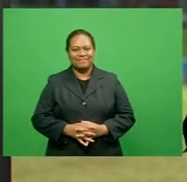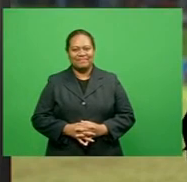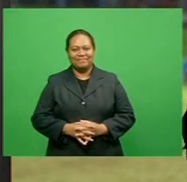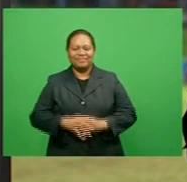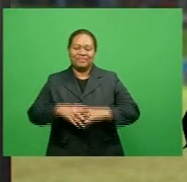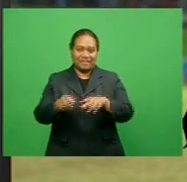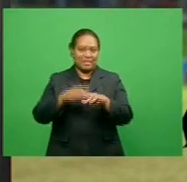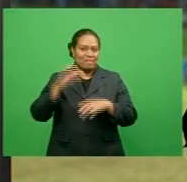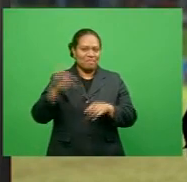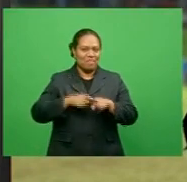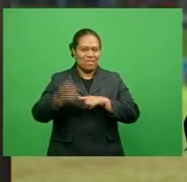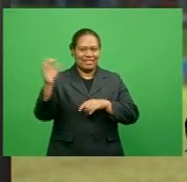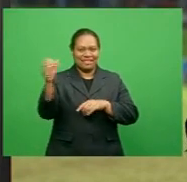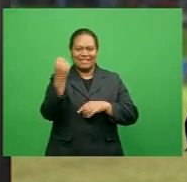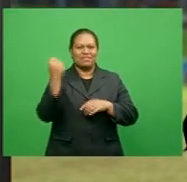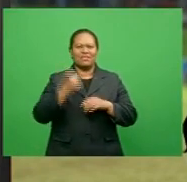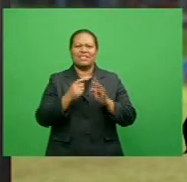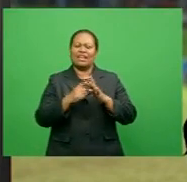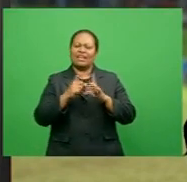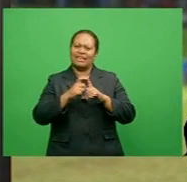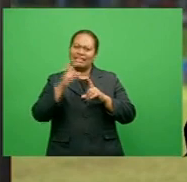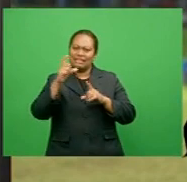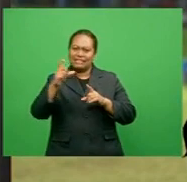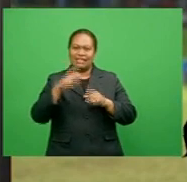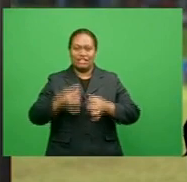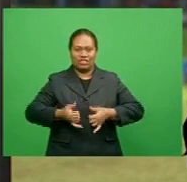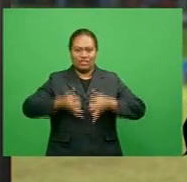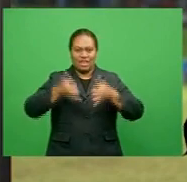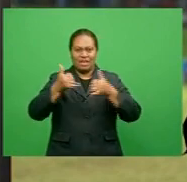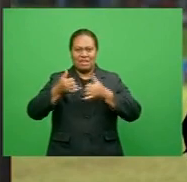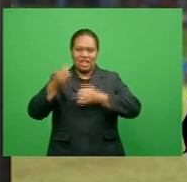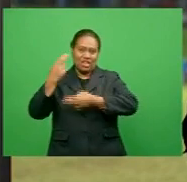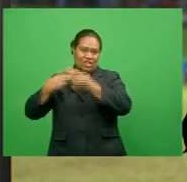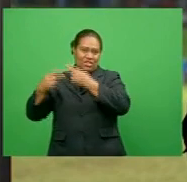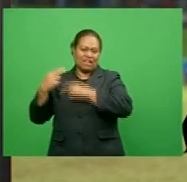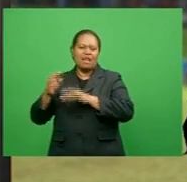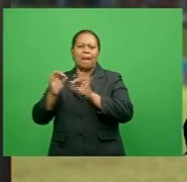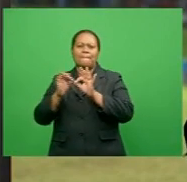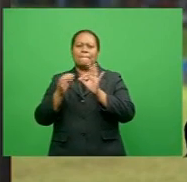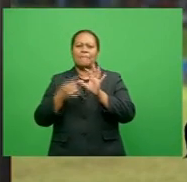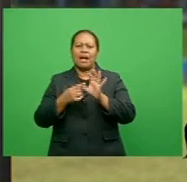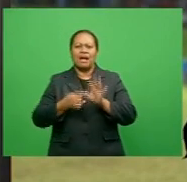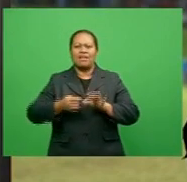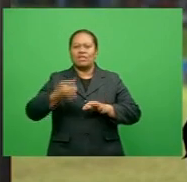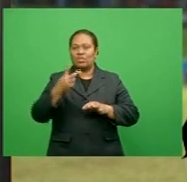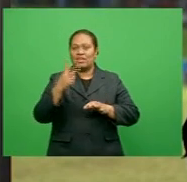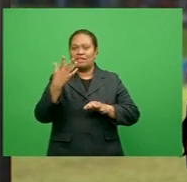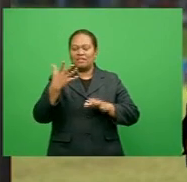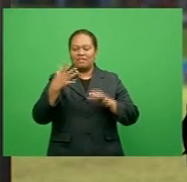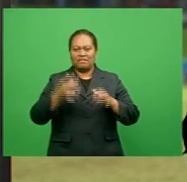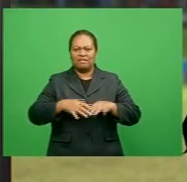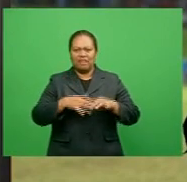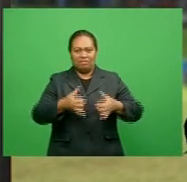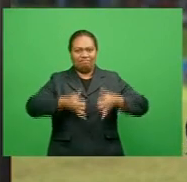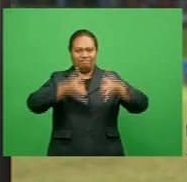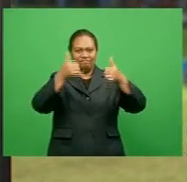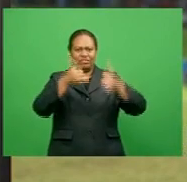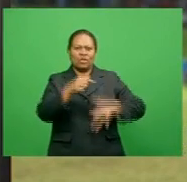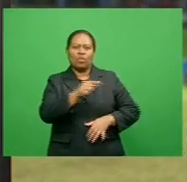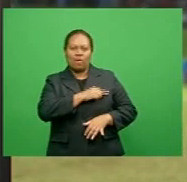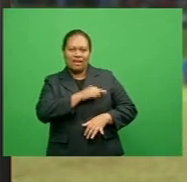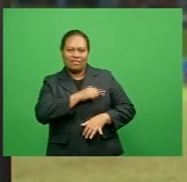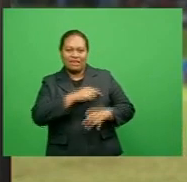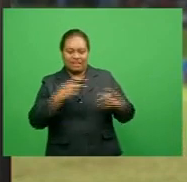The most successful side in Courts Inter-District Championship history, Mba is after their 25th title. After qualifying for